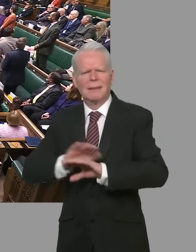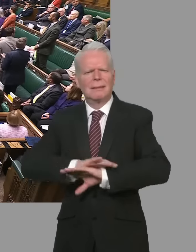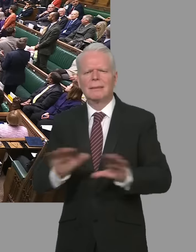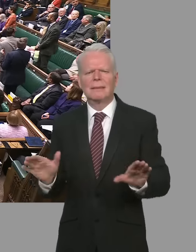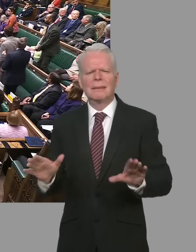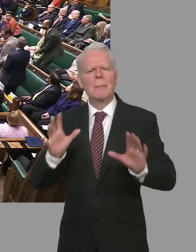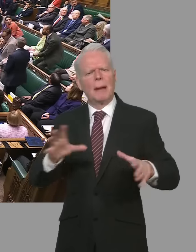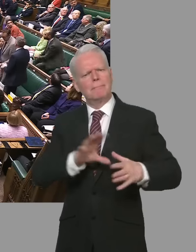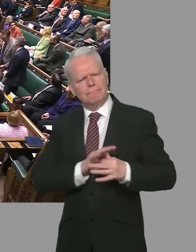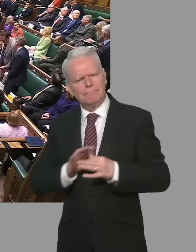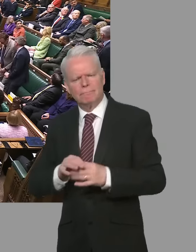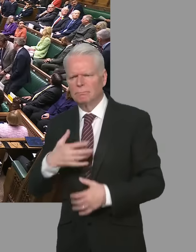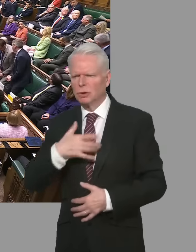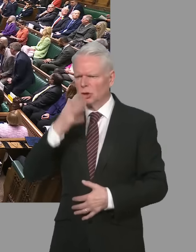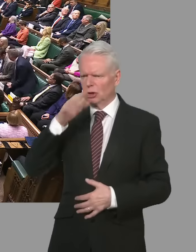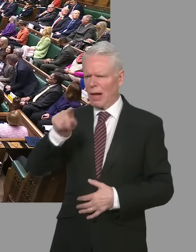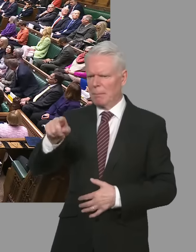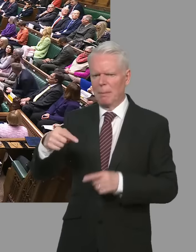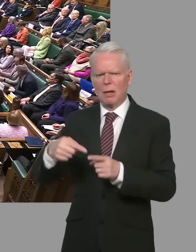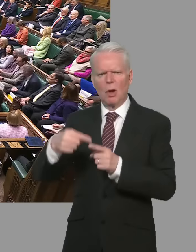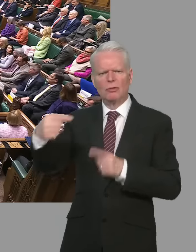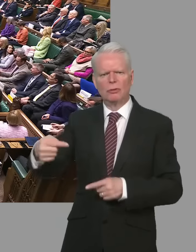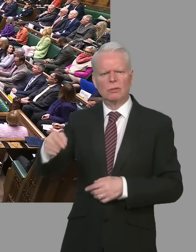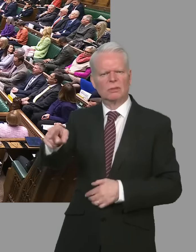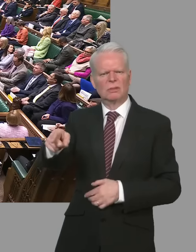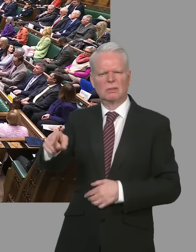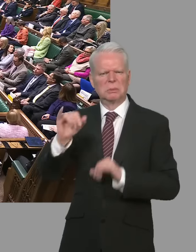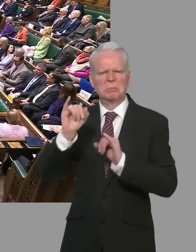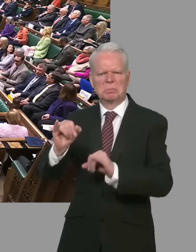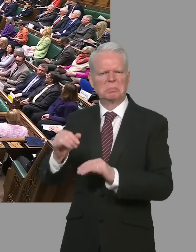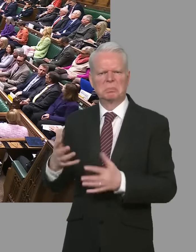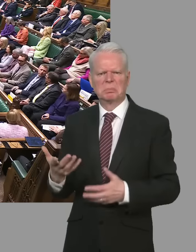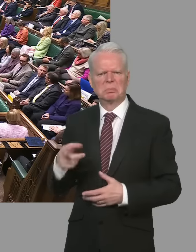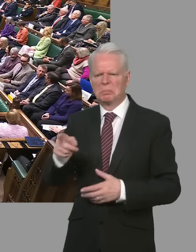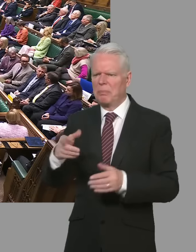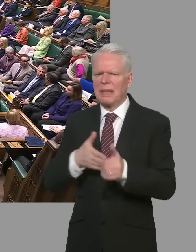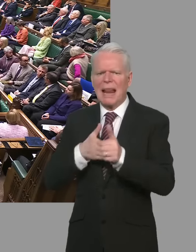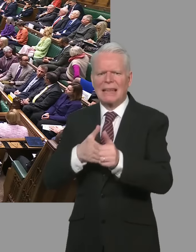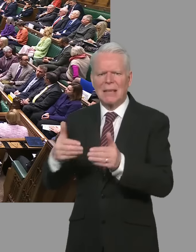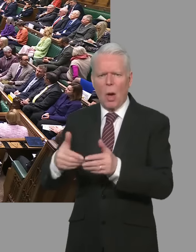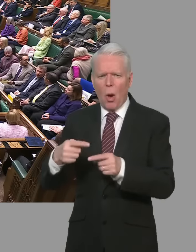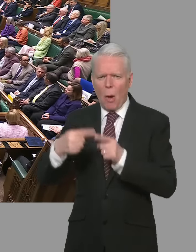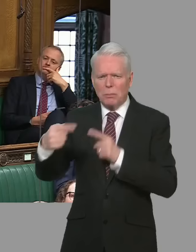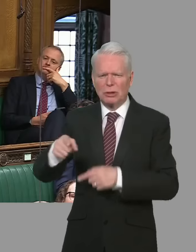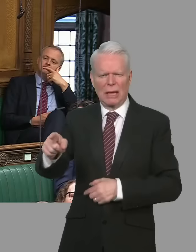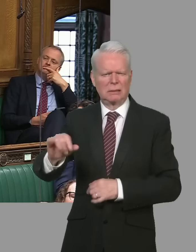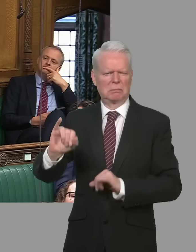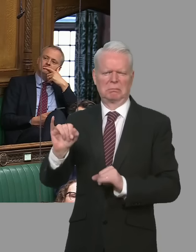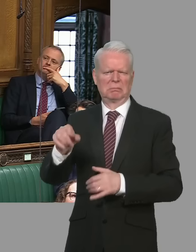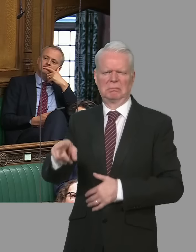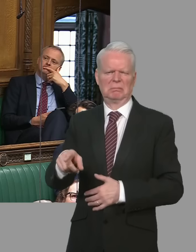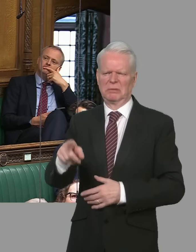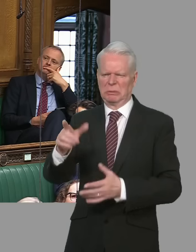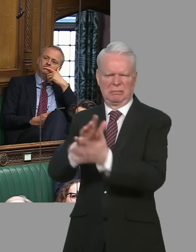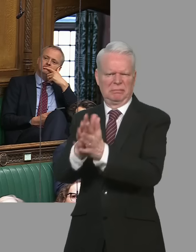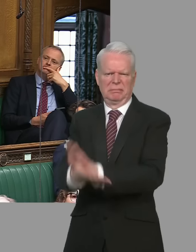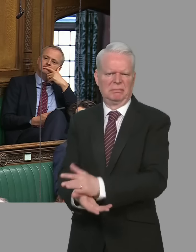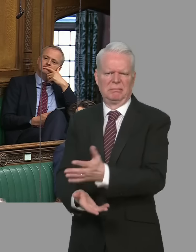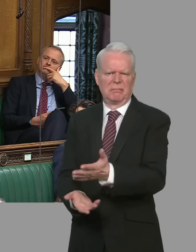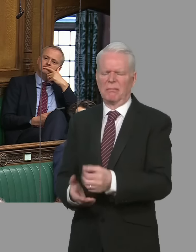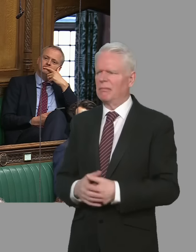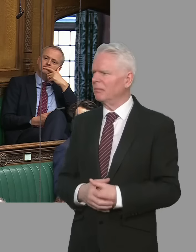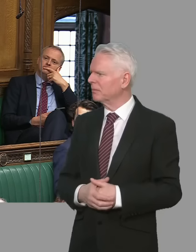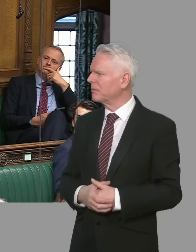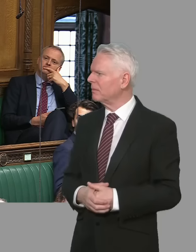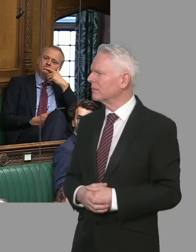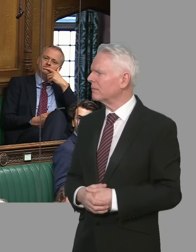Mr. Speaker, Thames Water is lurching from crisis to crisis. Last year, it was let off record fines for pumping sewage